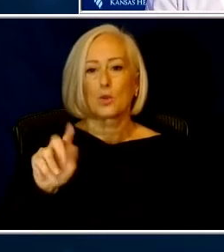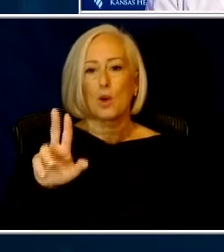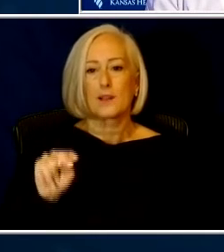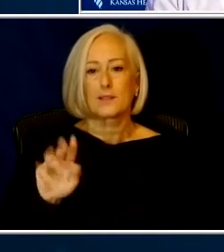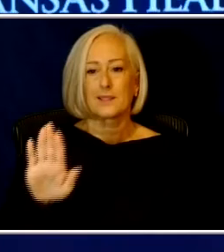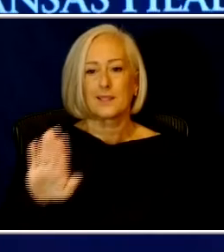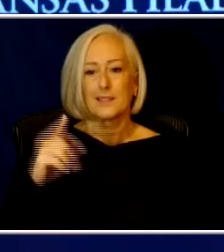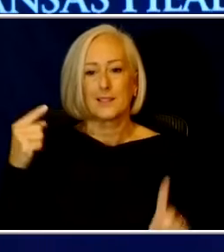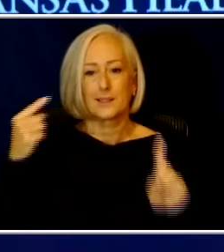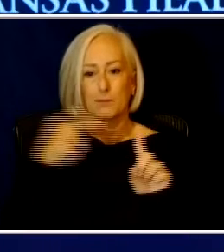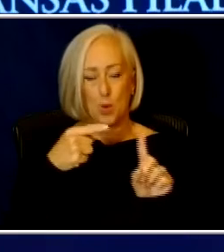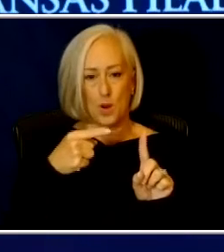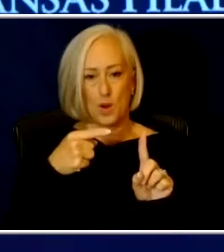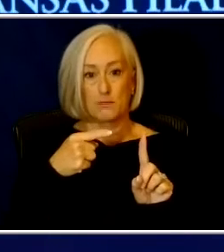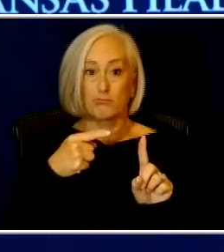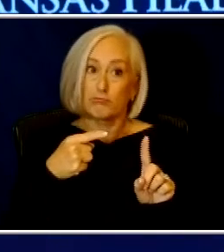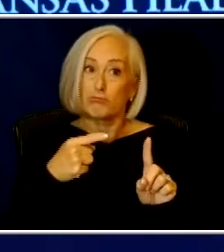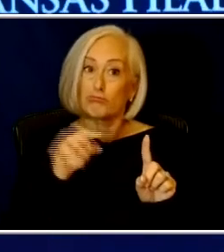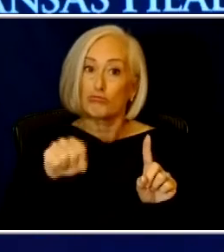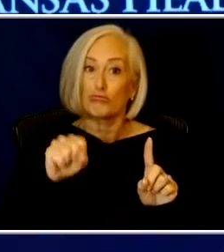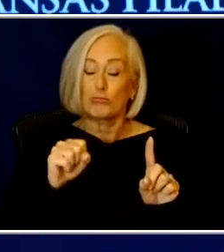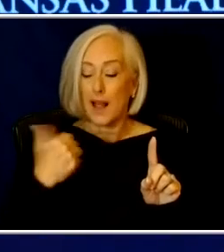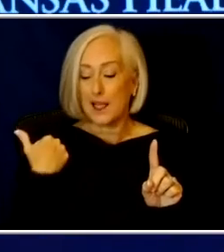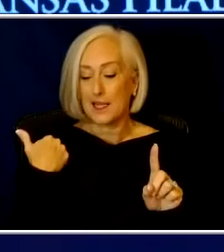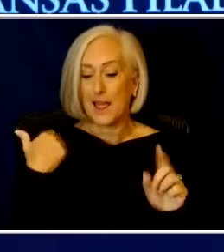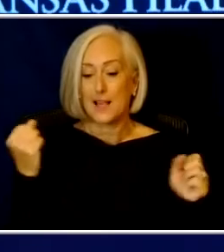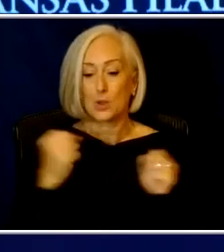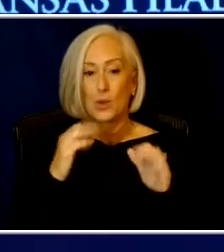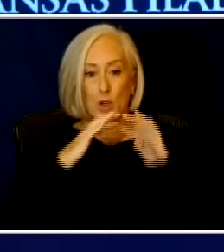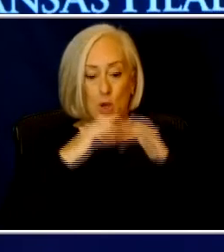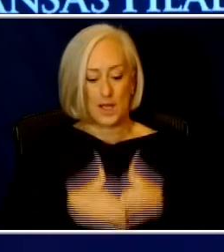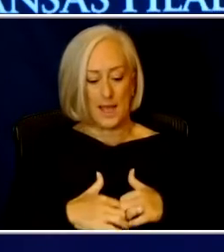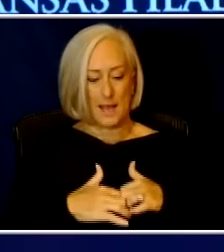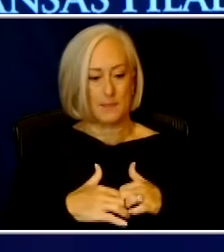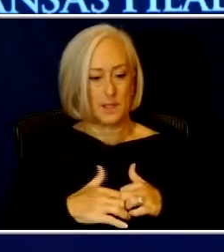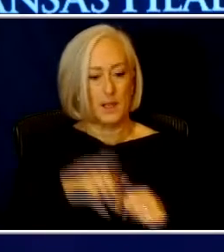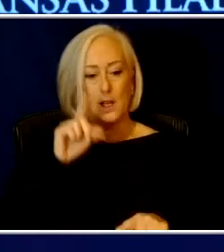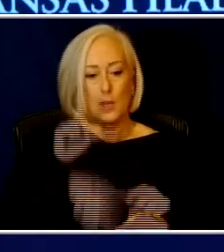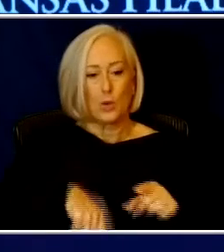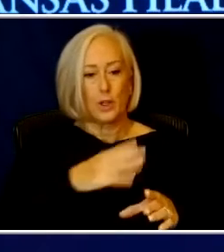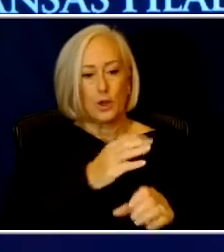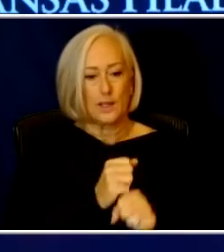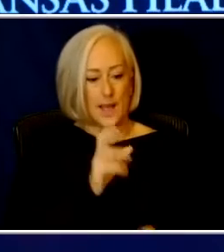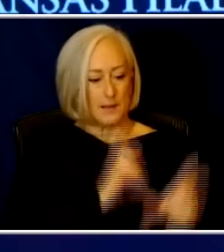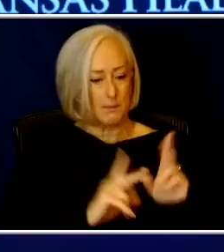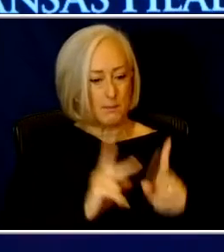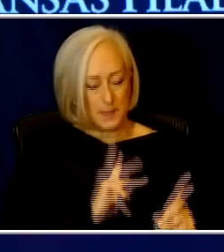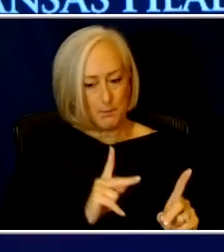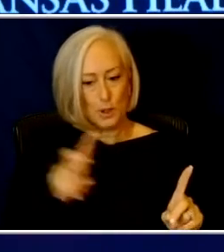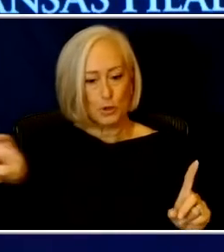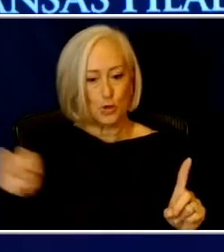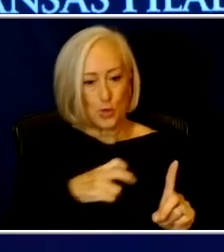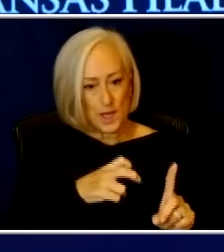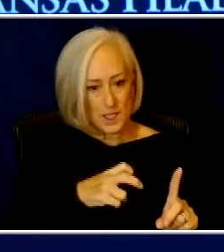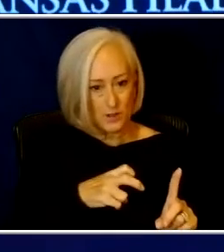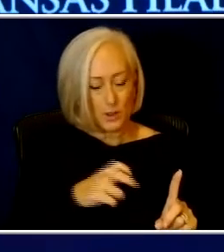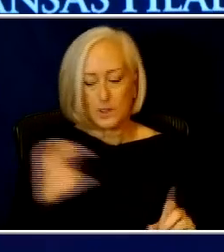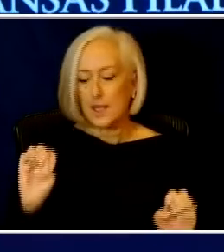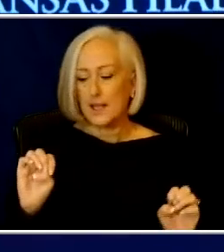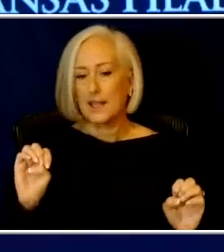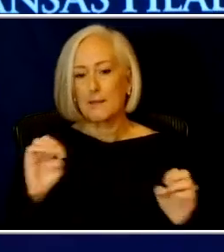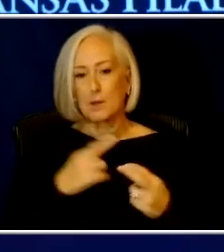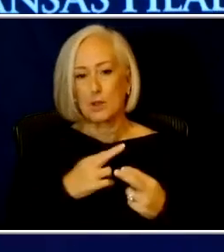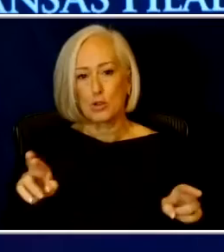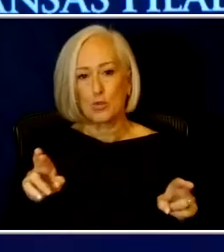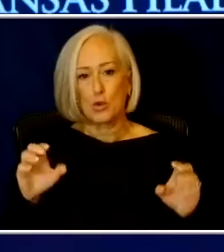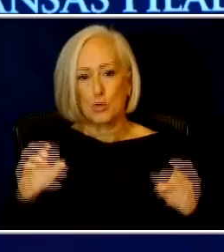clearly did collapse last winter when we couldn't get people in, we couldn't get folks taken care of, the ERs were overwhelmed, and patients with heart